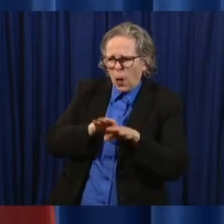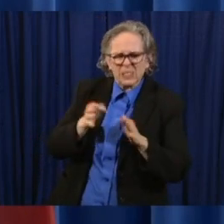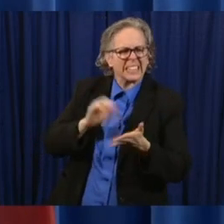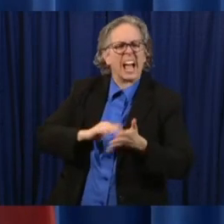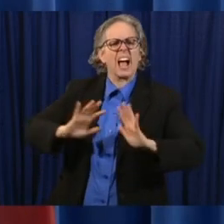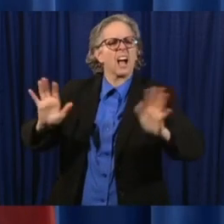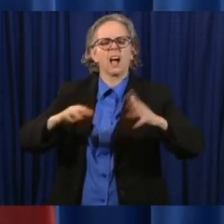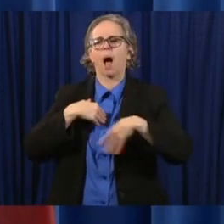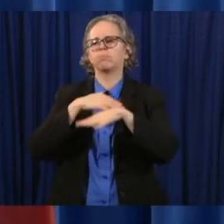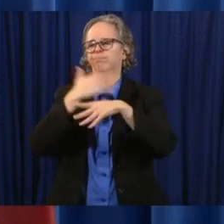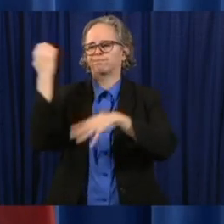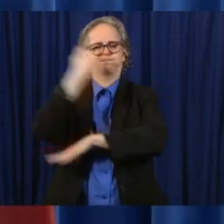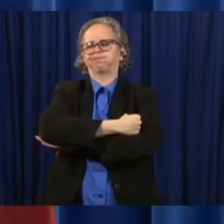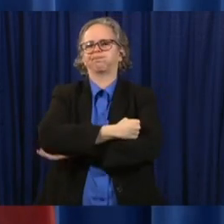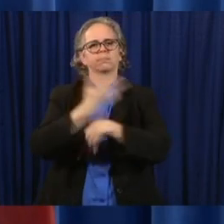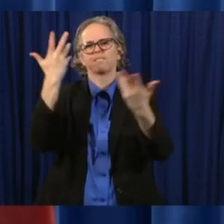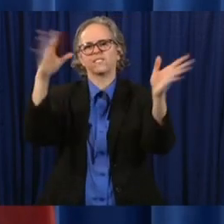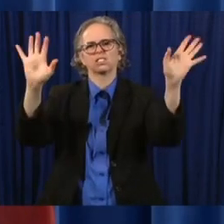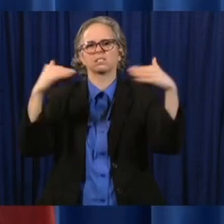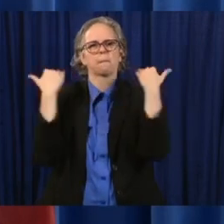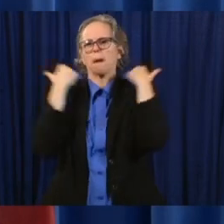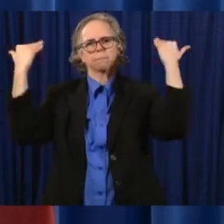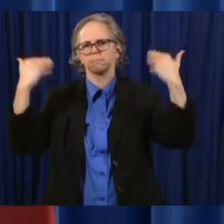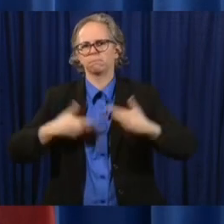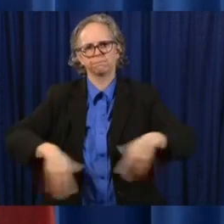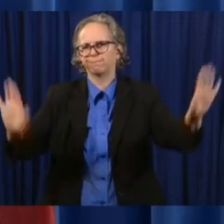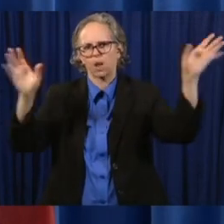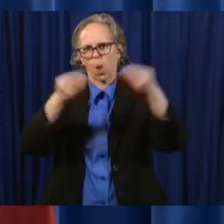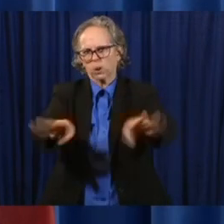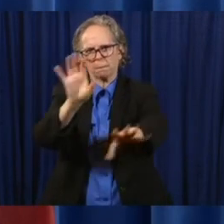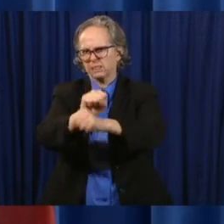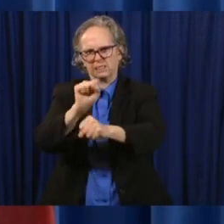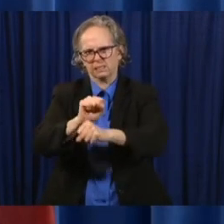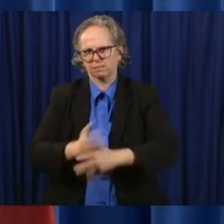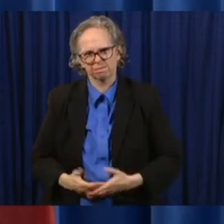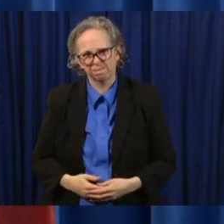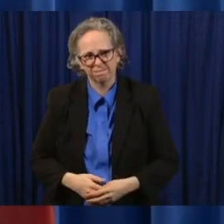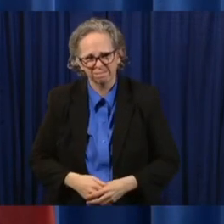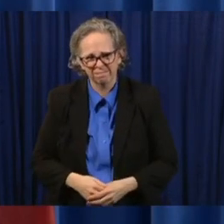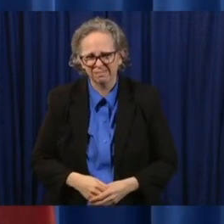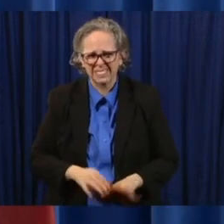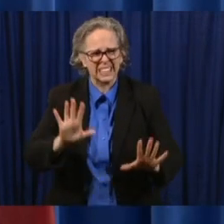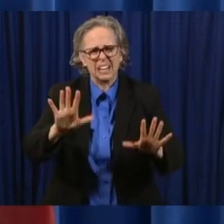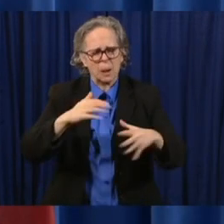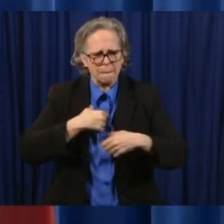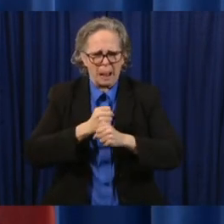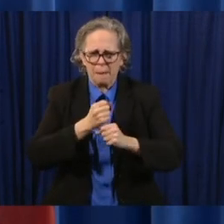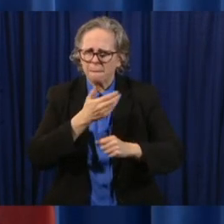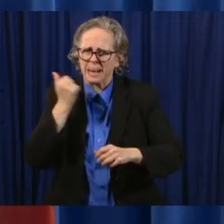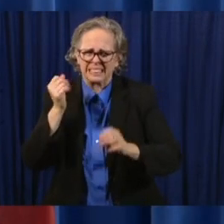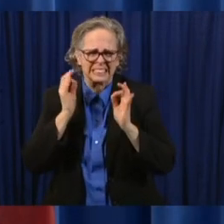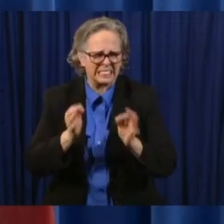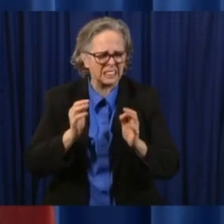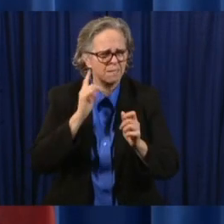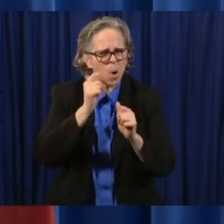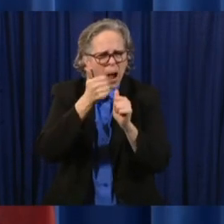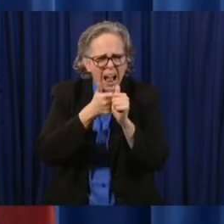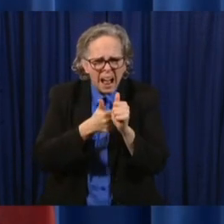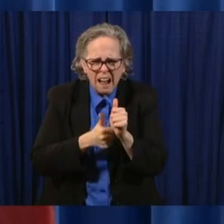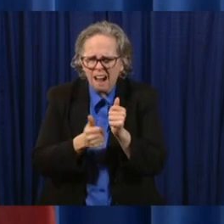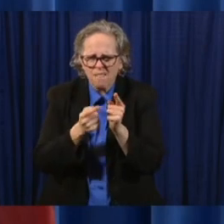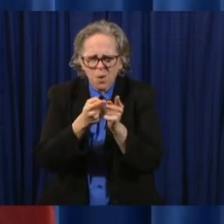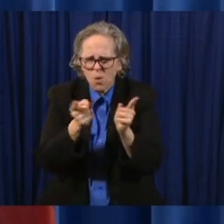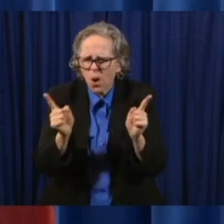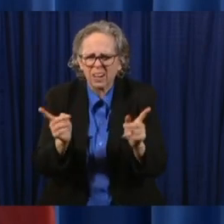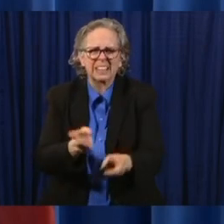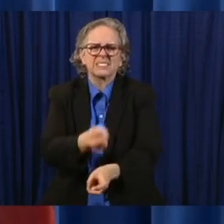very difficult situation for everyone out there, for the people who are unemployed, very difficult for the small businesses that are trying to figure out how can